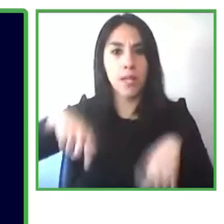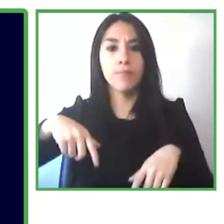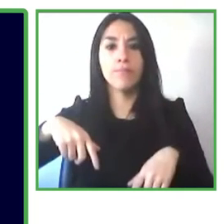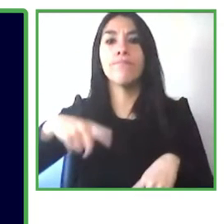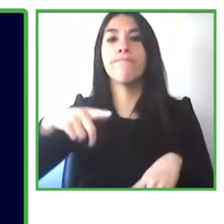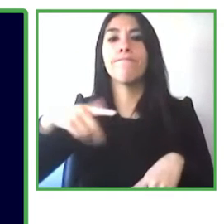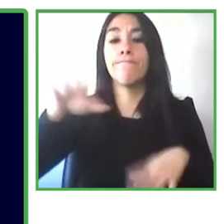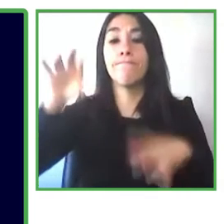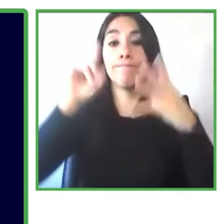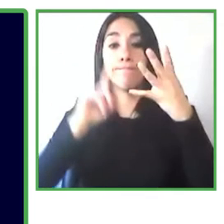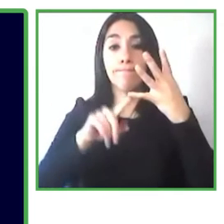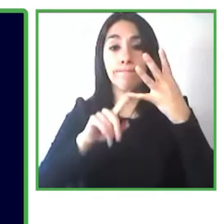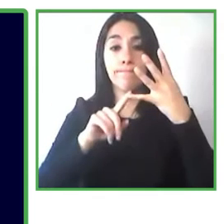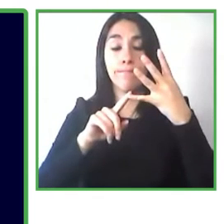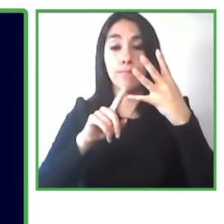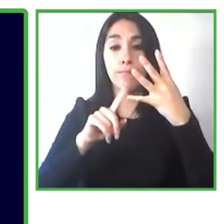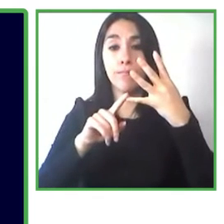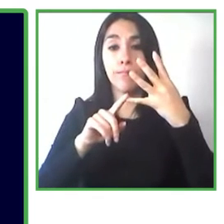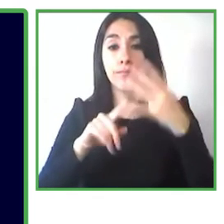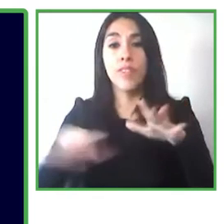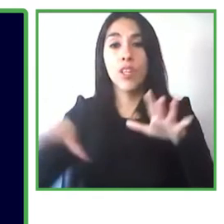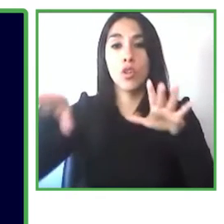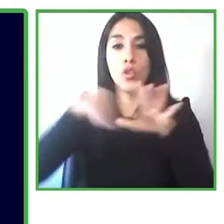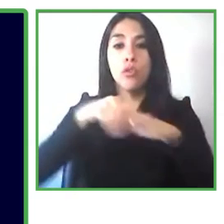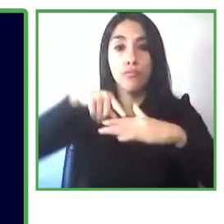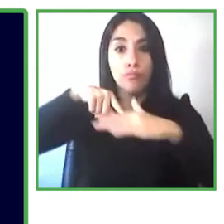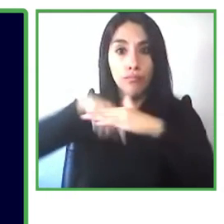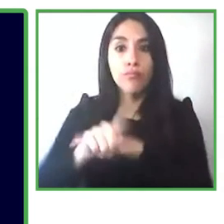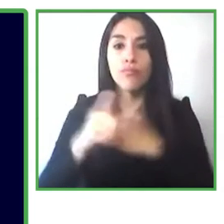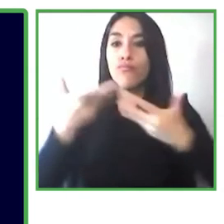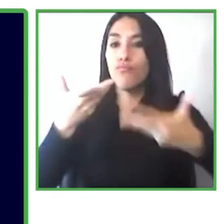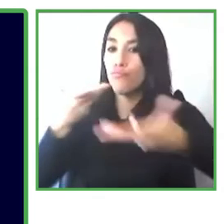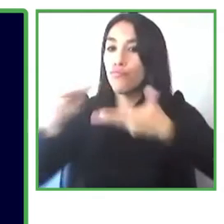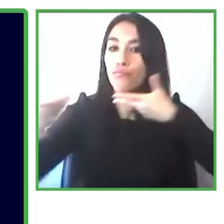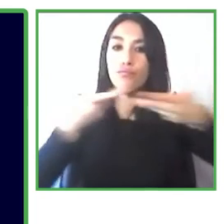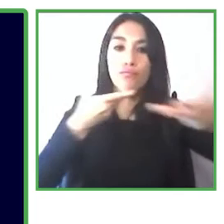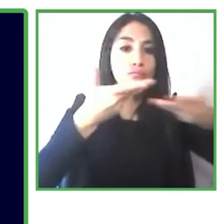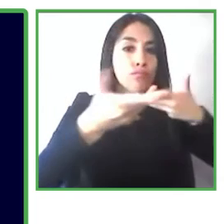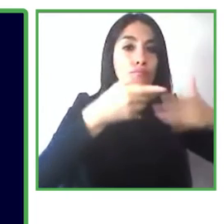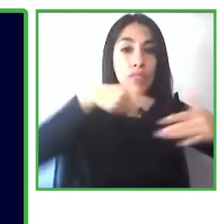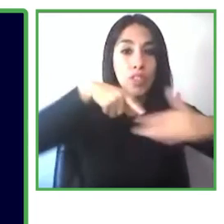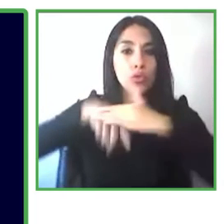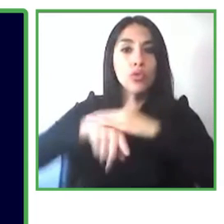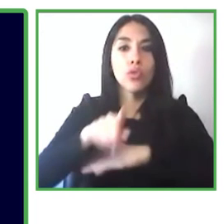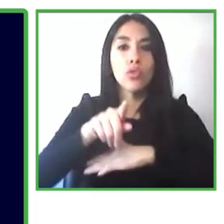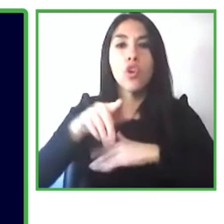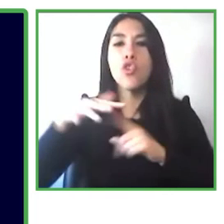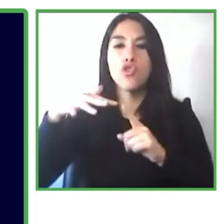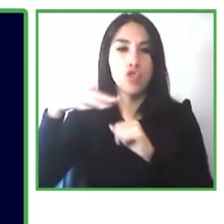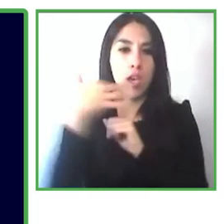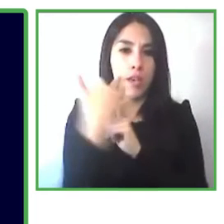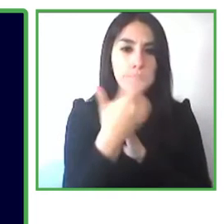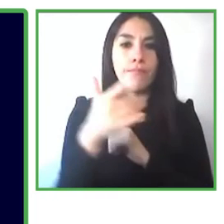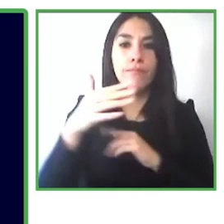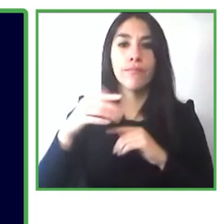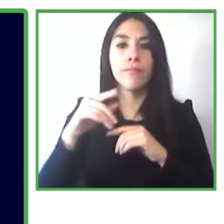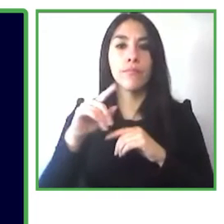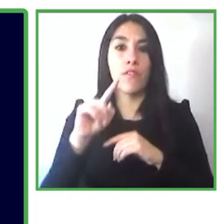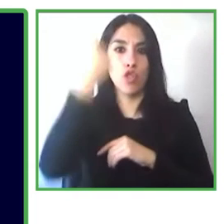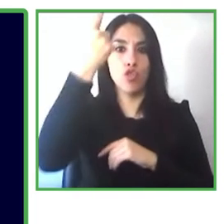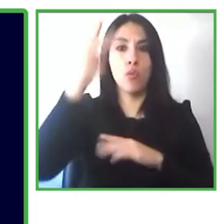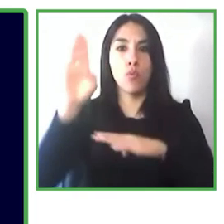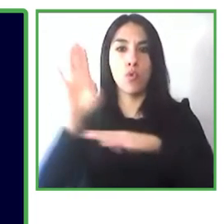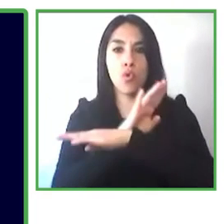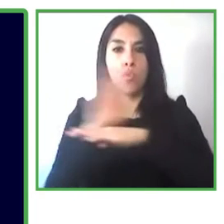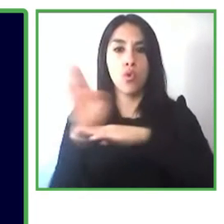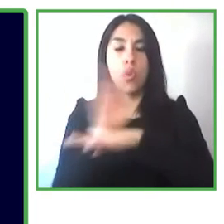related to the conditions for physical accessibility of the institution. And also the category